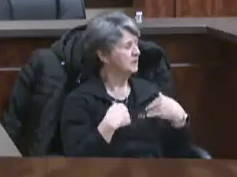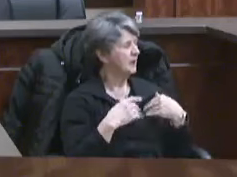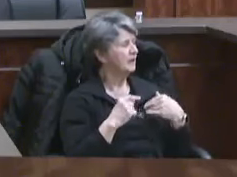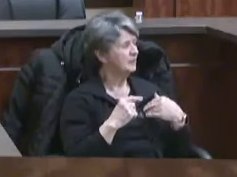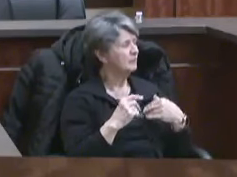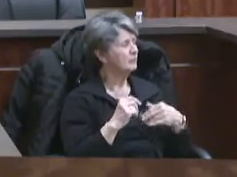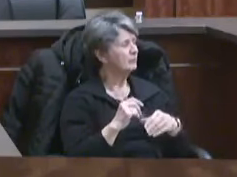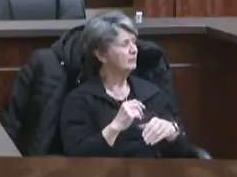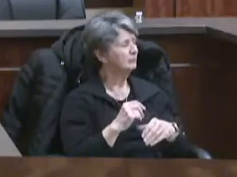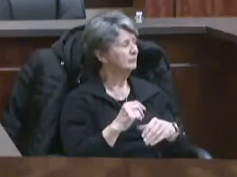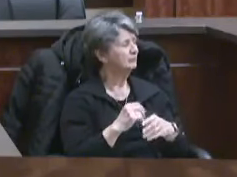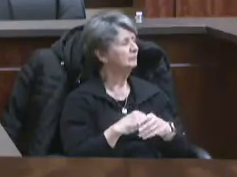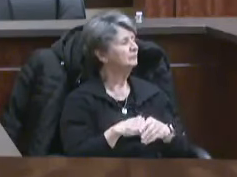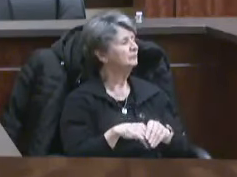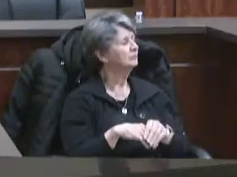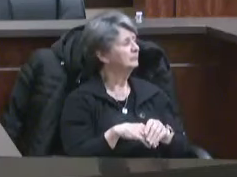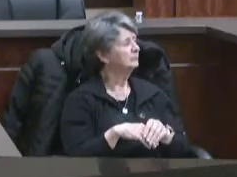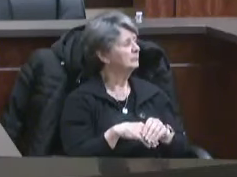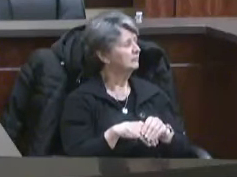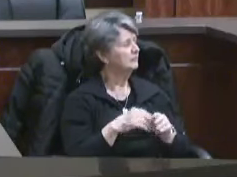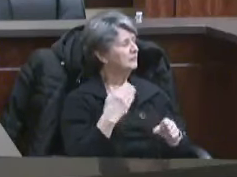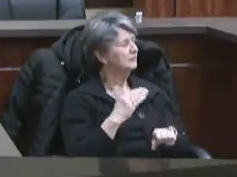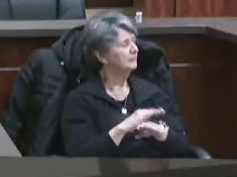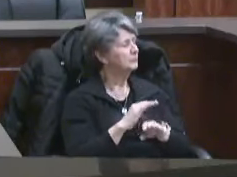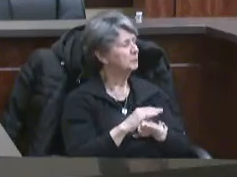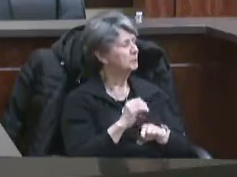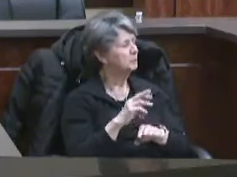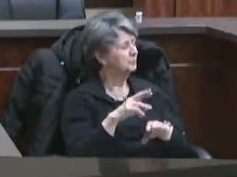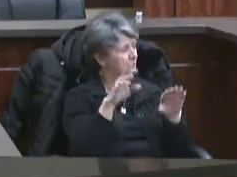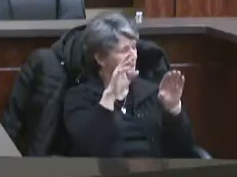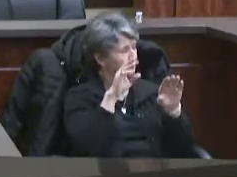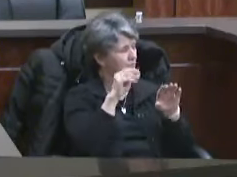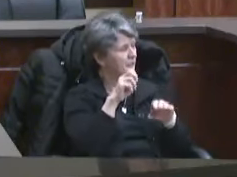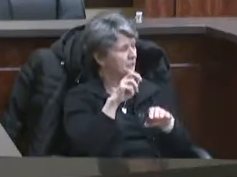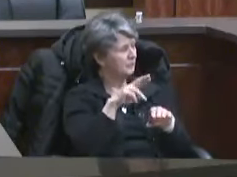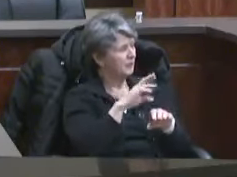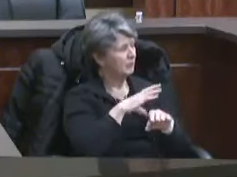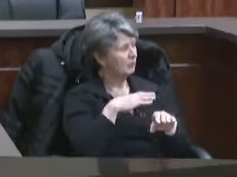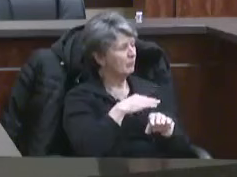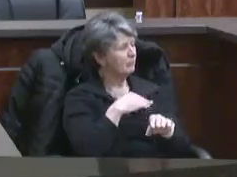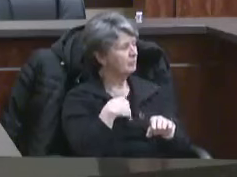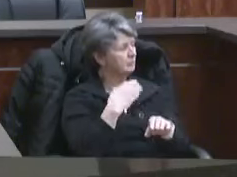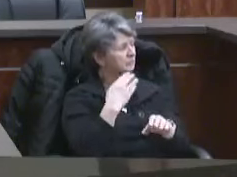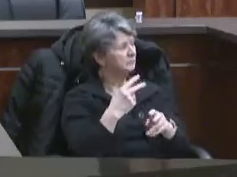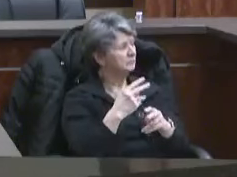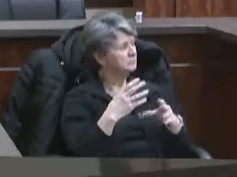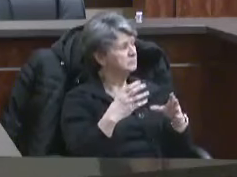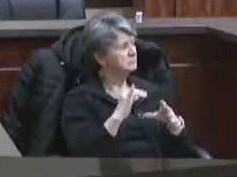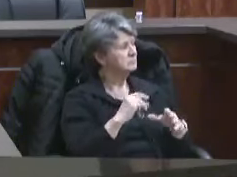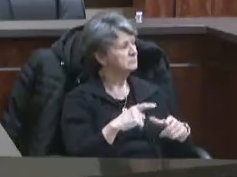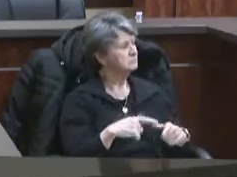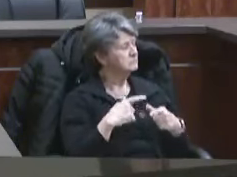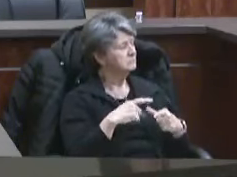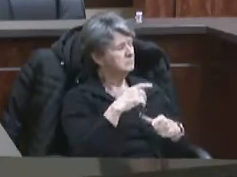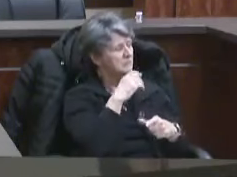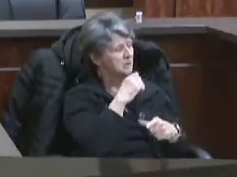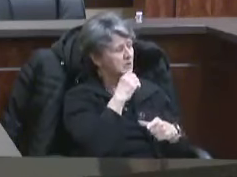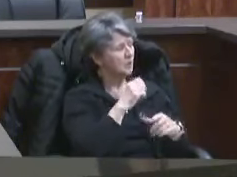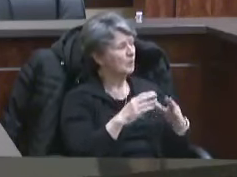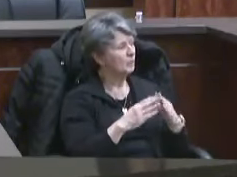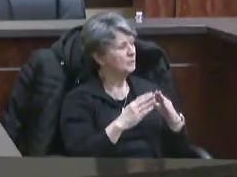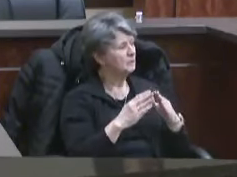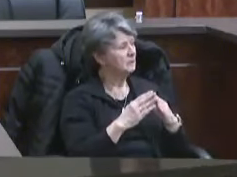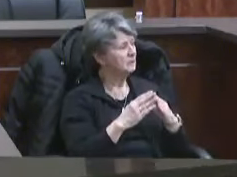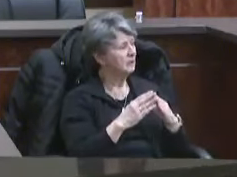It's on. Green, I like it. Good evening, Mr. Mayor, council members. Thank you very much. I live in Old Town,